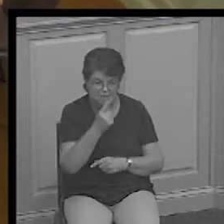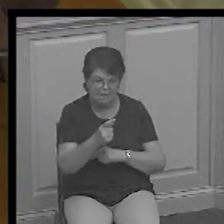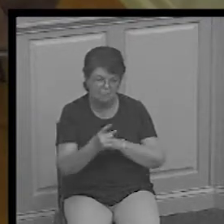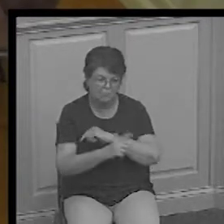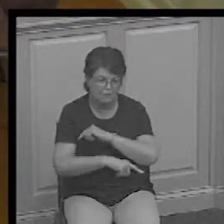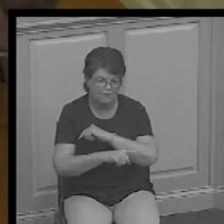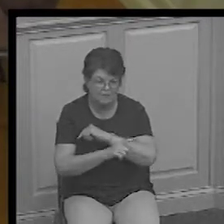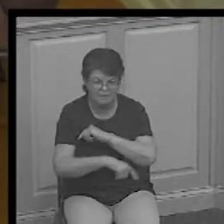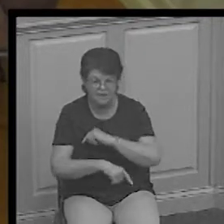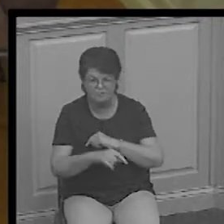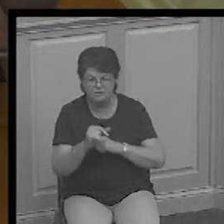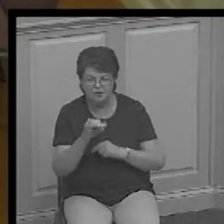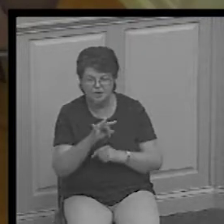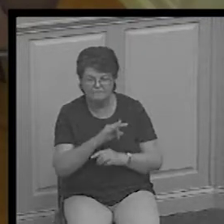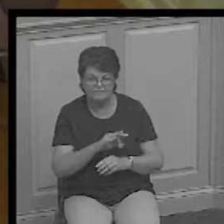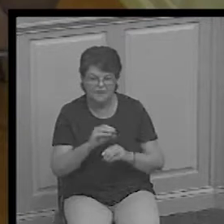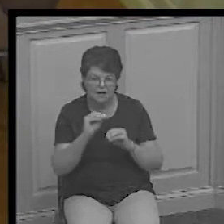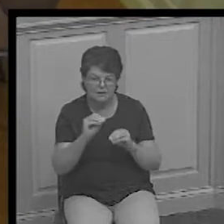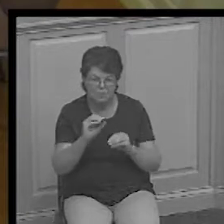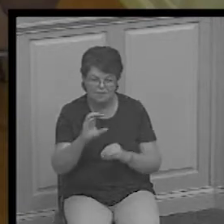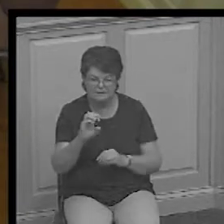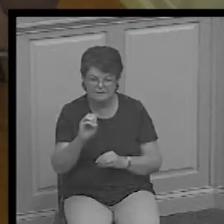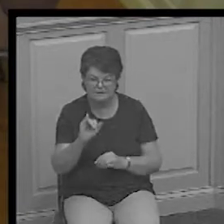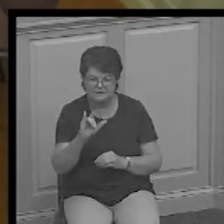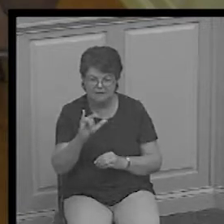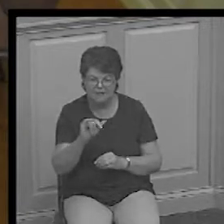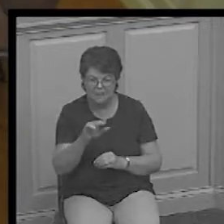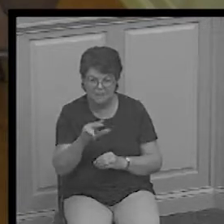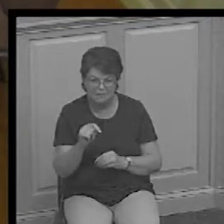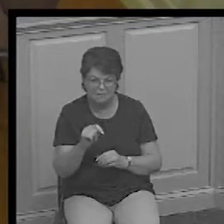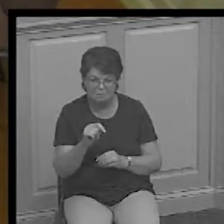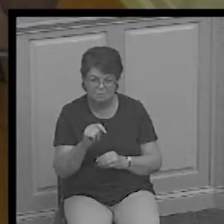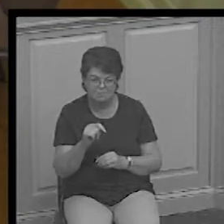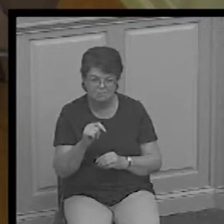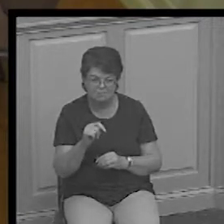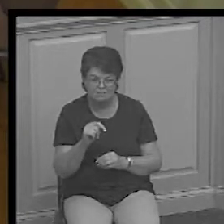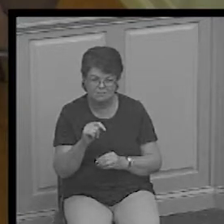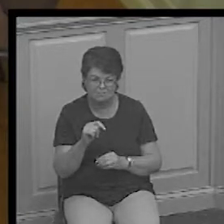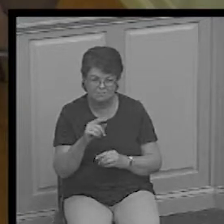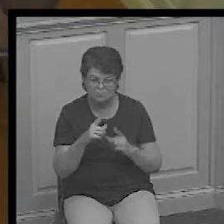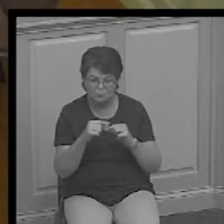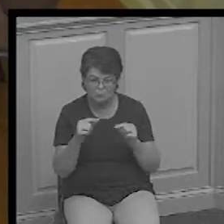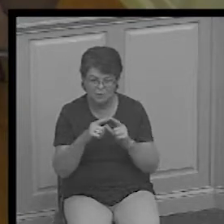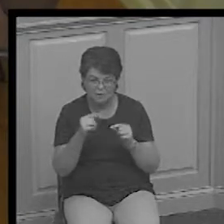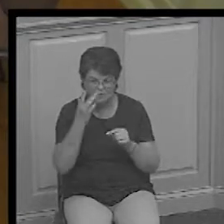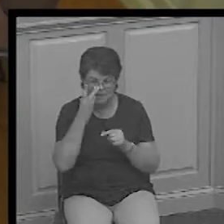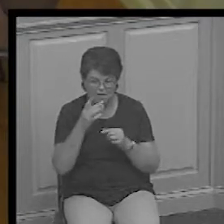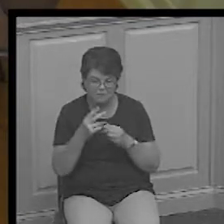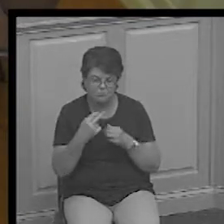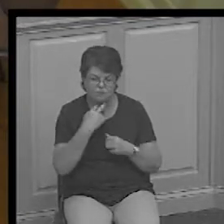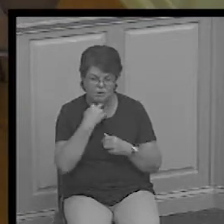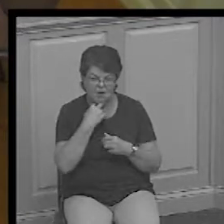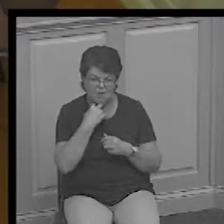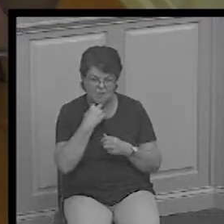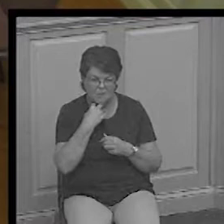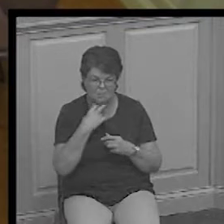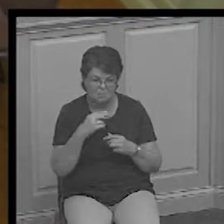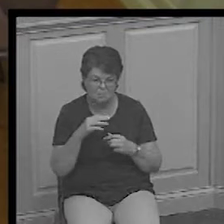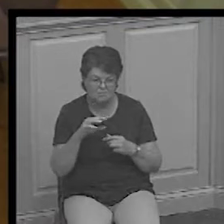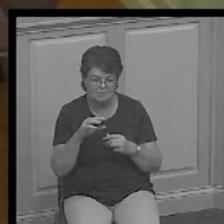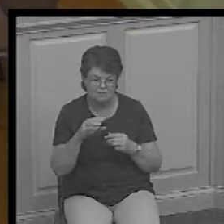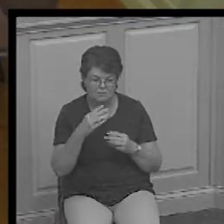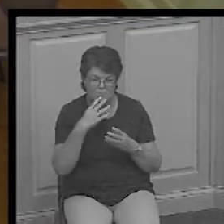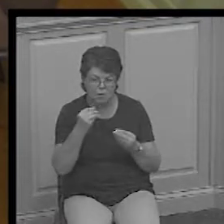they put a sealant on their brick. I mean, it's not appropriate to seal your brick because it traps the moisture in there and will make your brick break